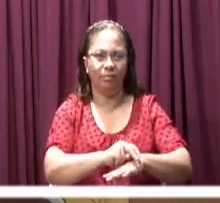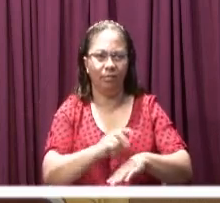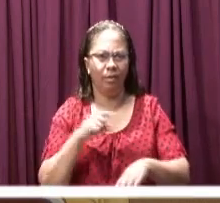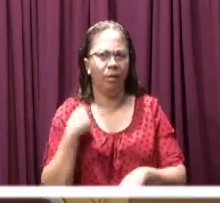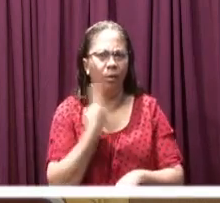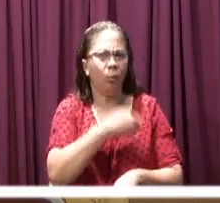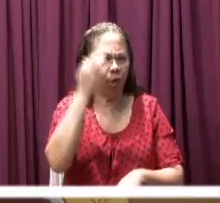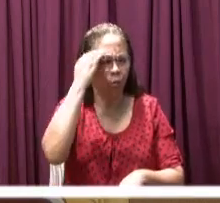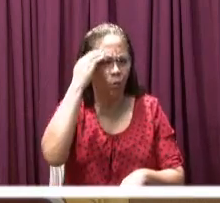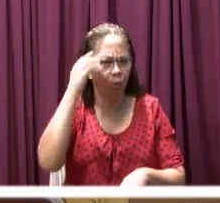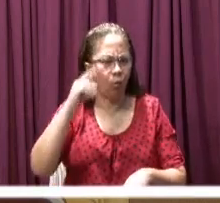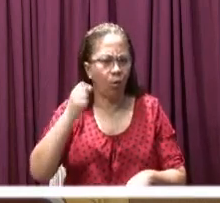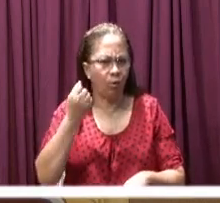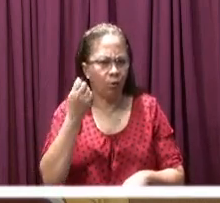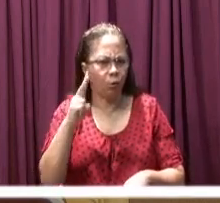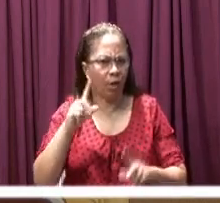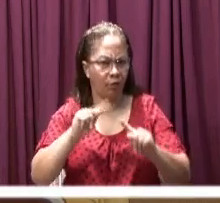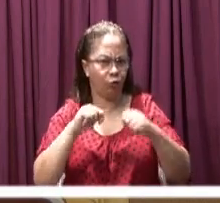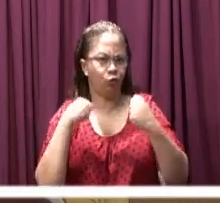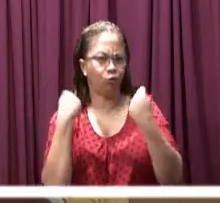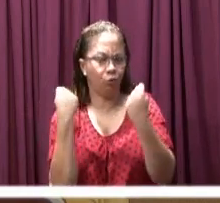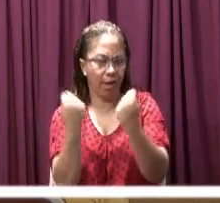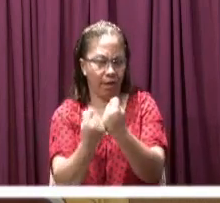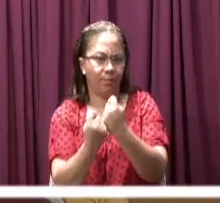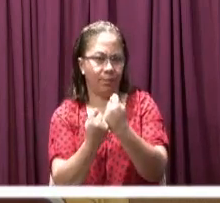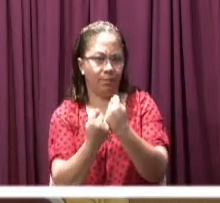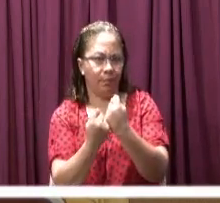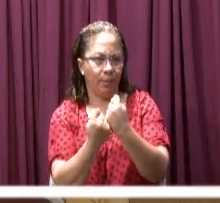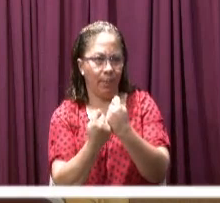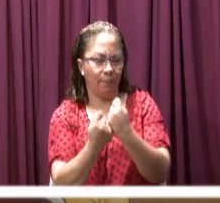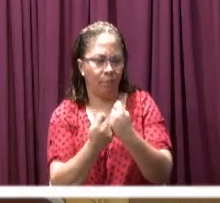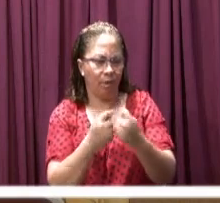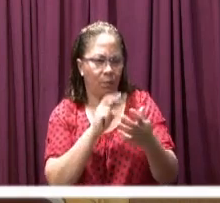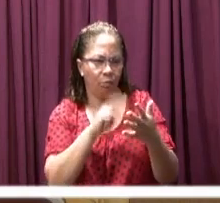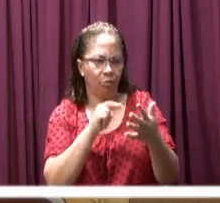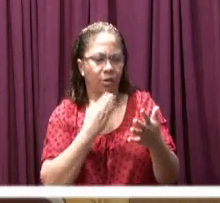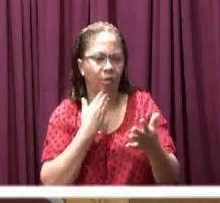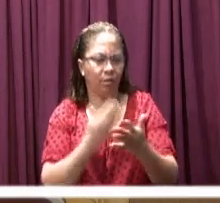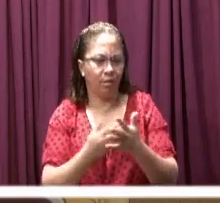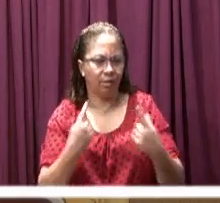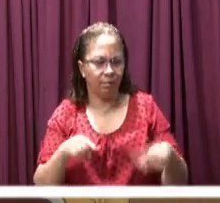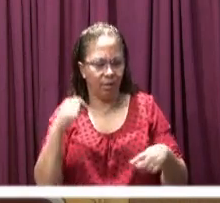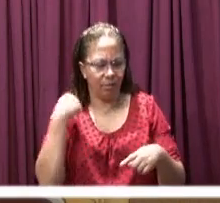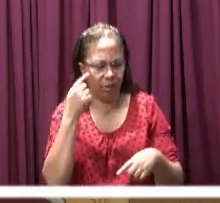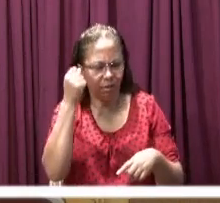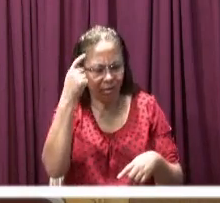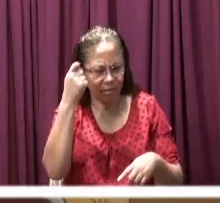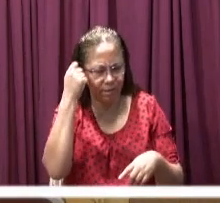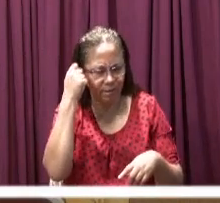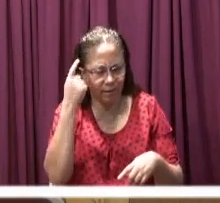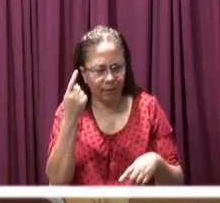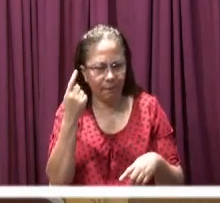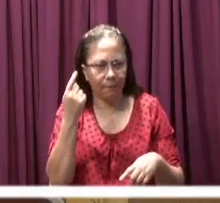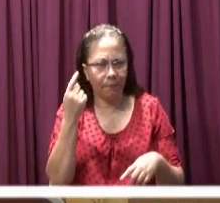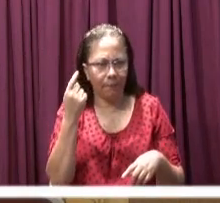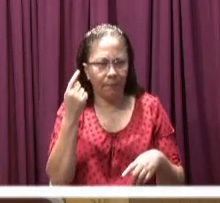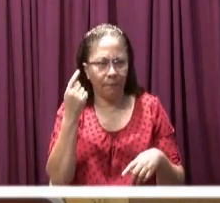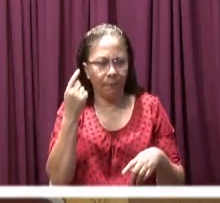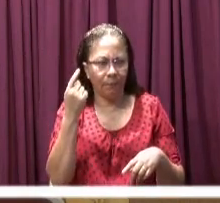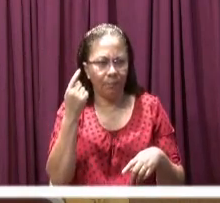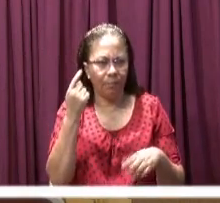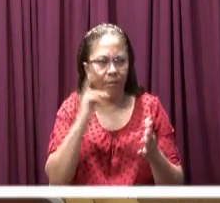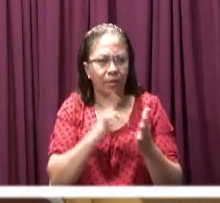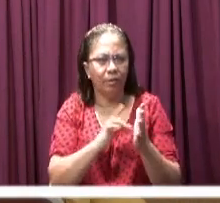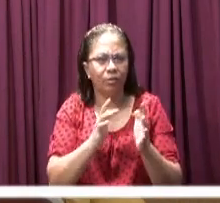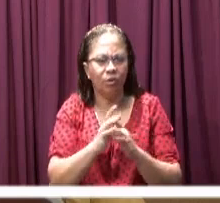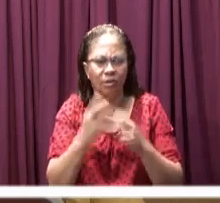12 tribes. And so now we can read the gospel in that light. Because in our gospel, when